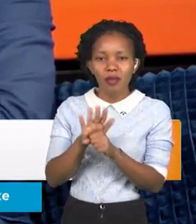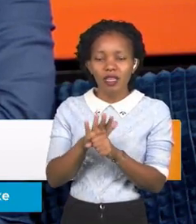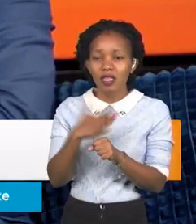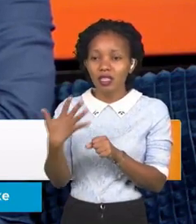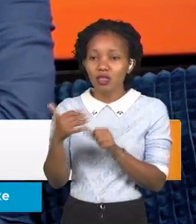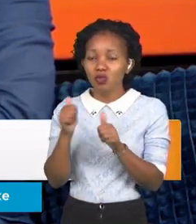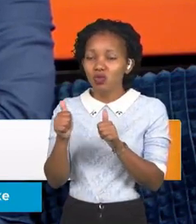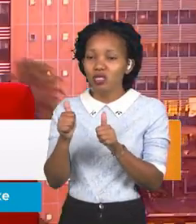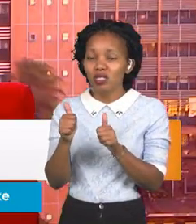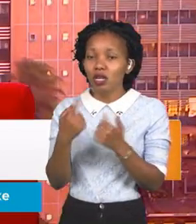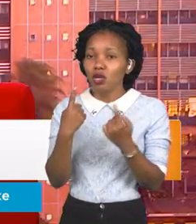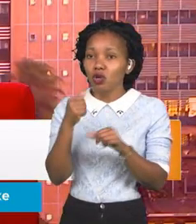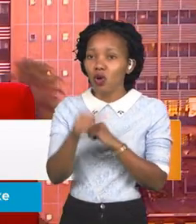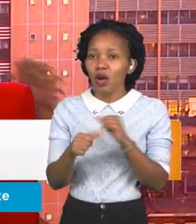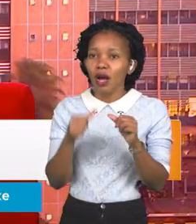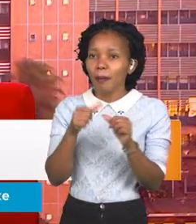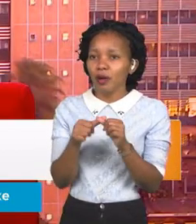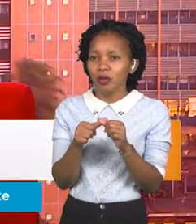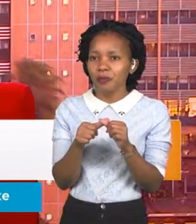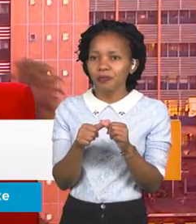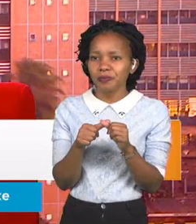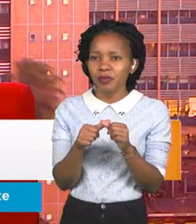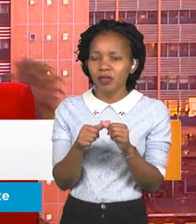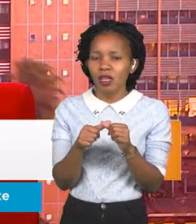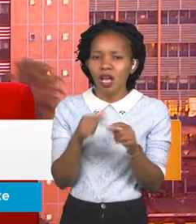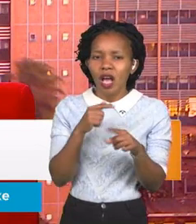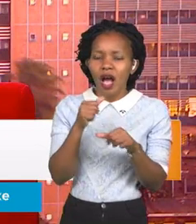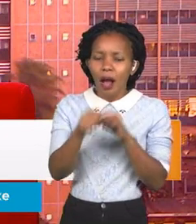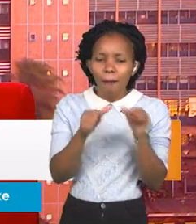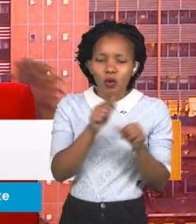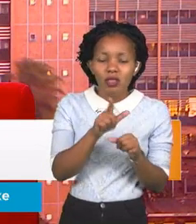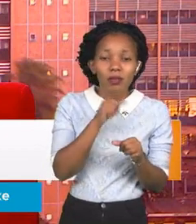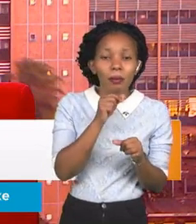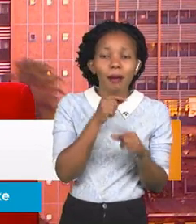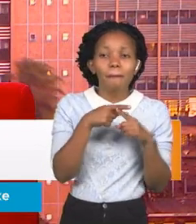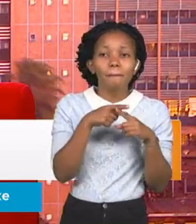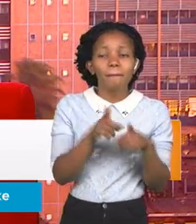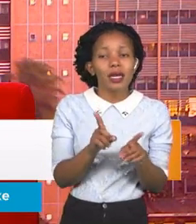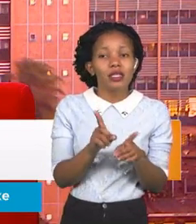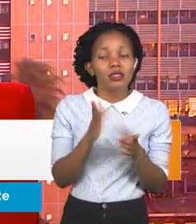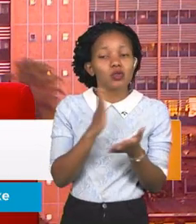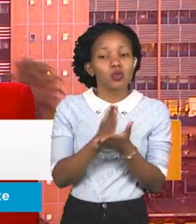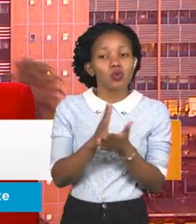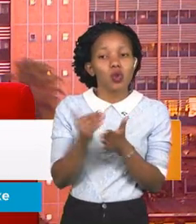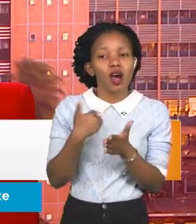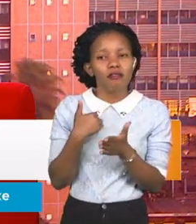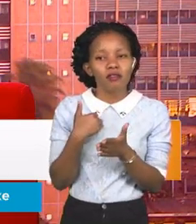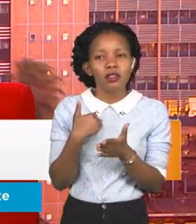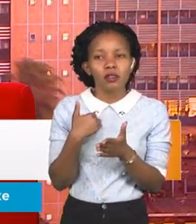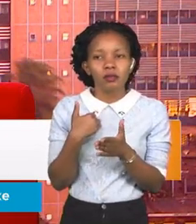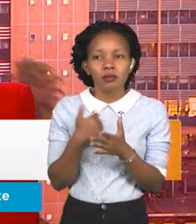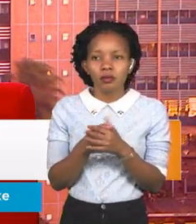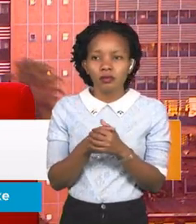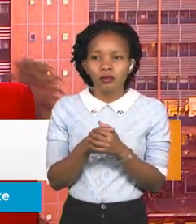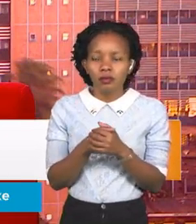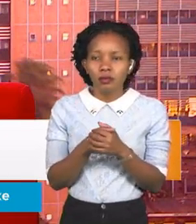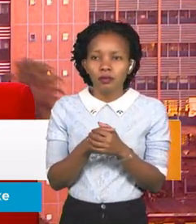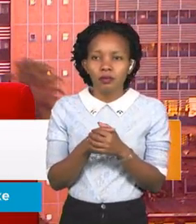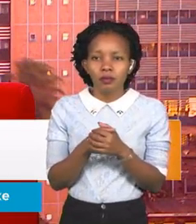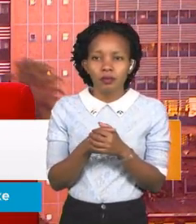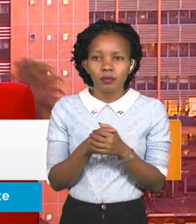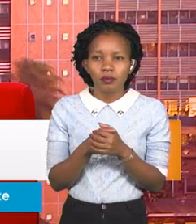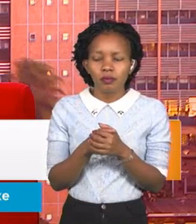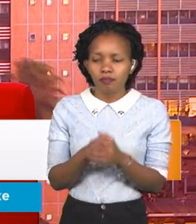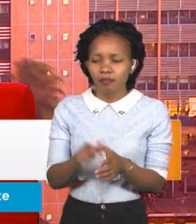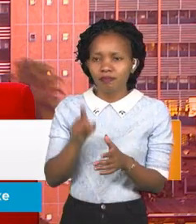about coming from the point of Naftali alone. Mm-hmm. But there's also the factor of